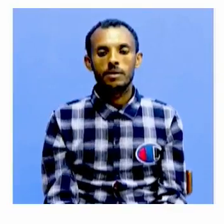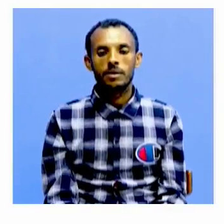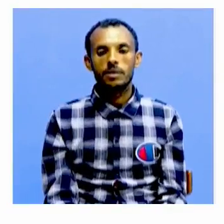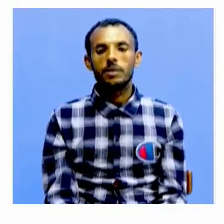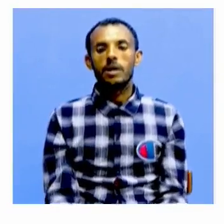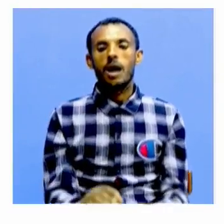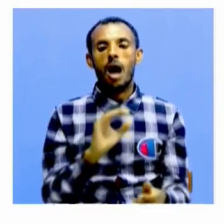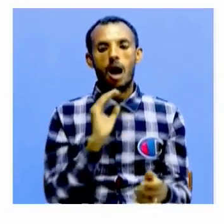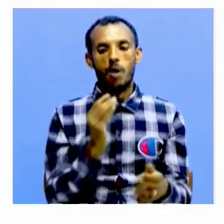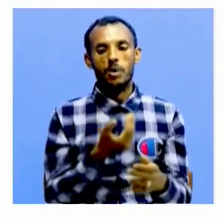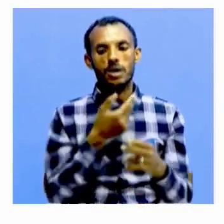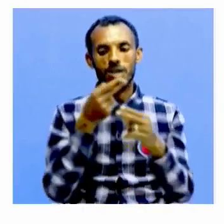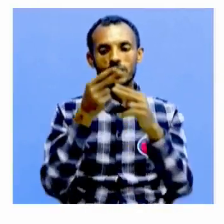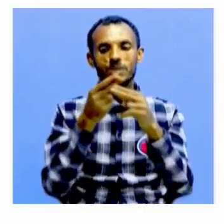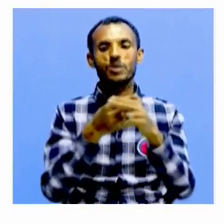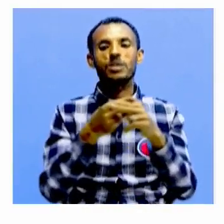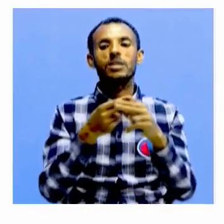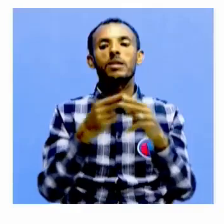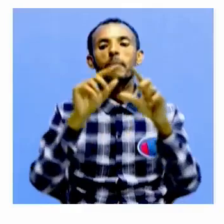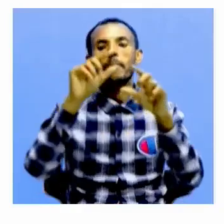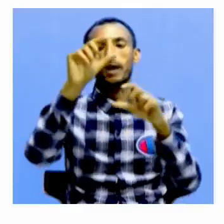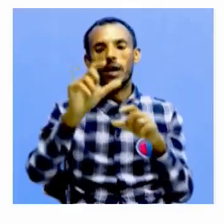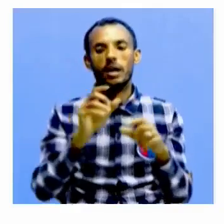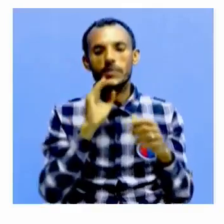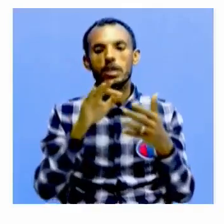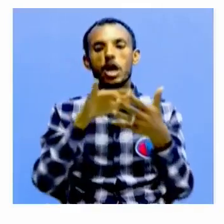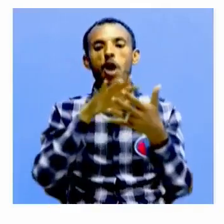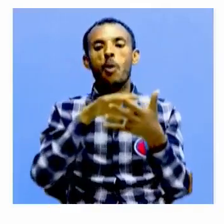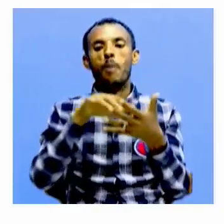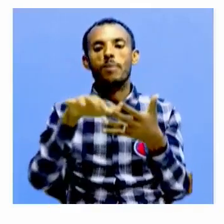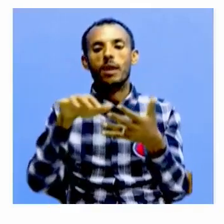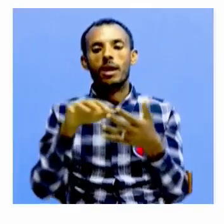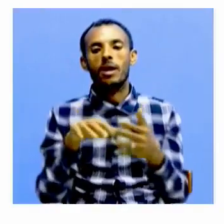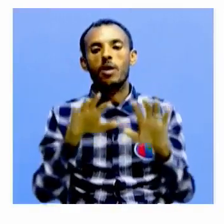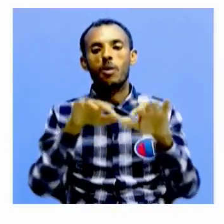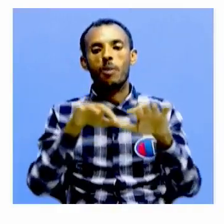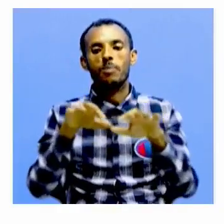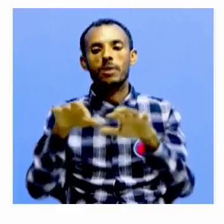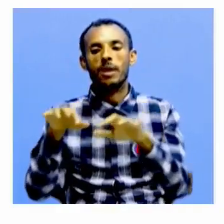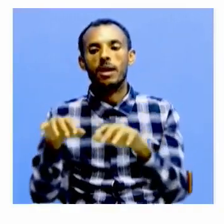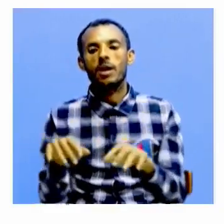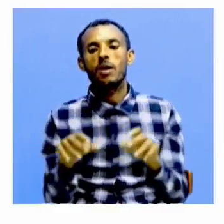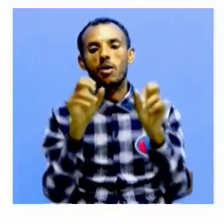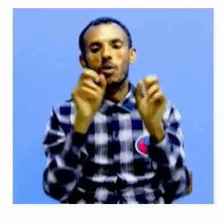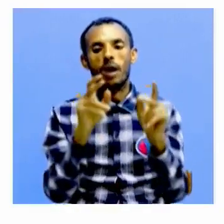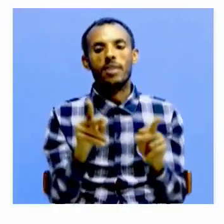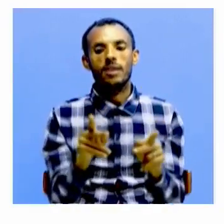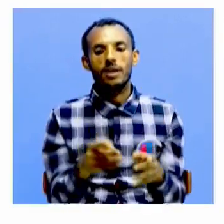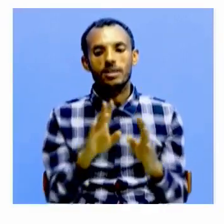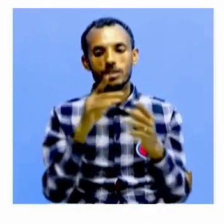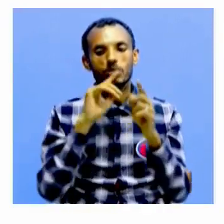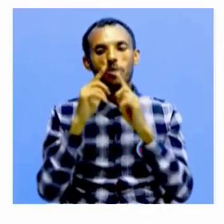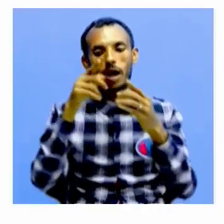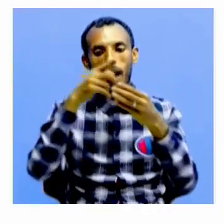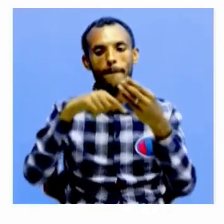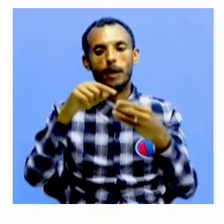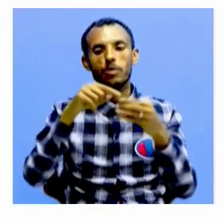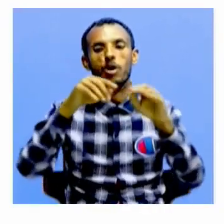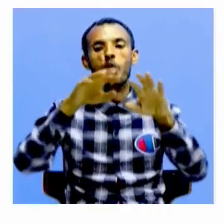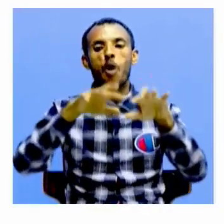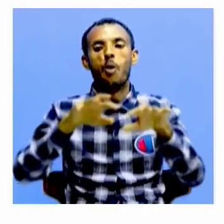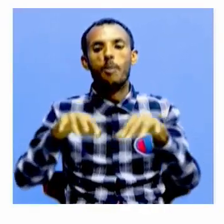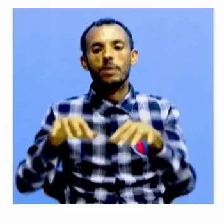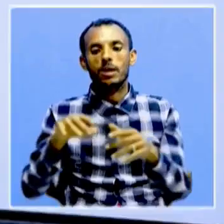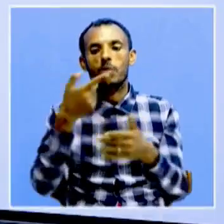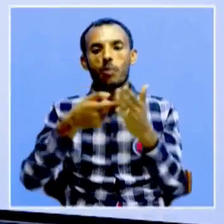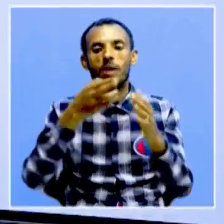Our short paragraph here is computers. All right, let's talk about computers. What